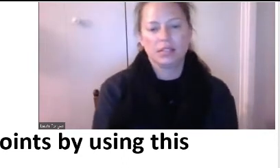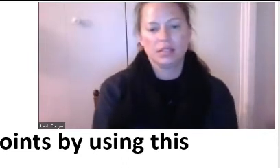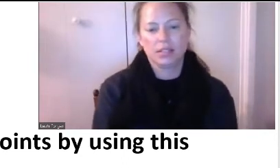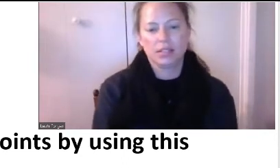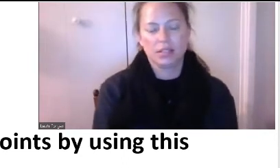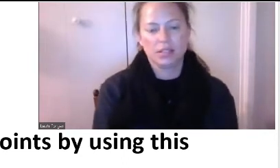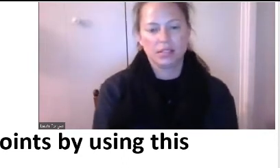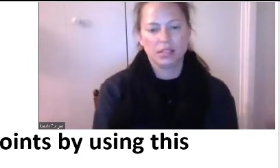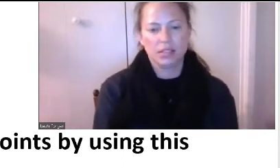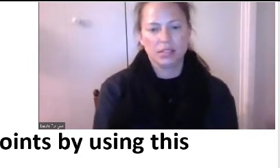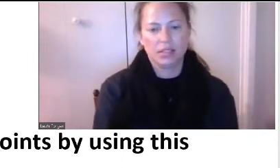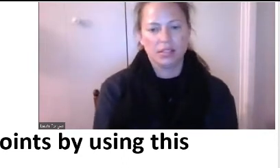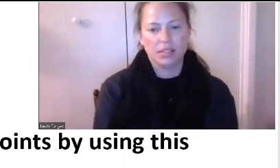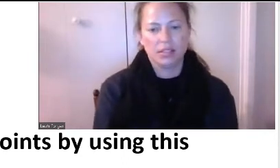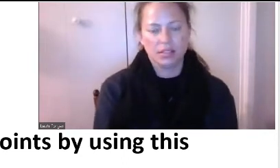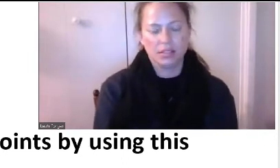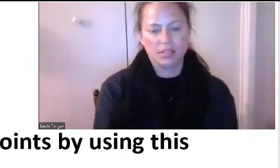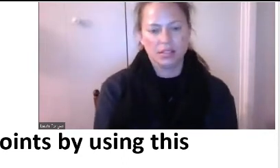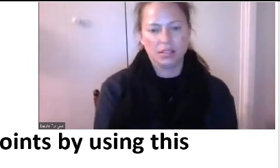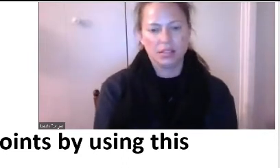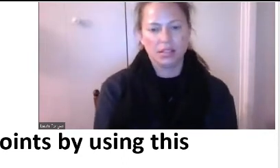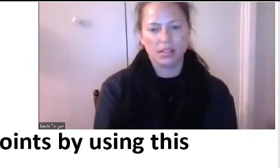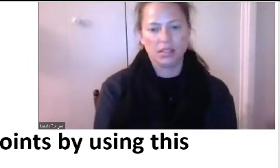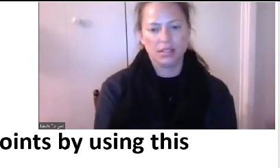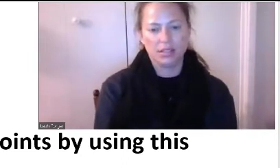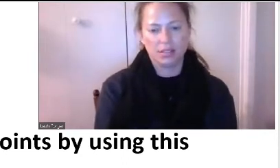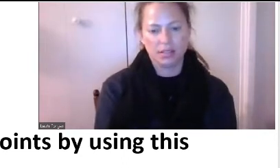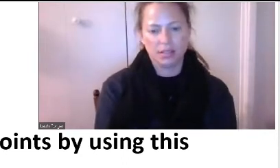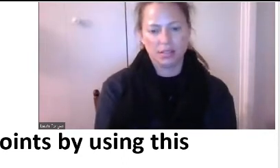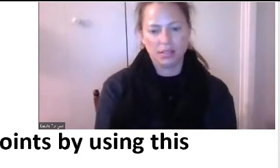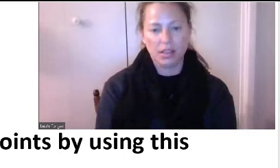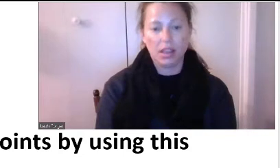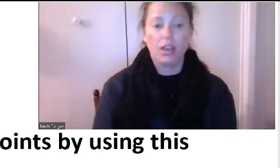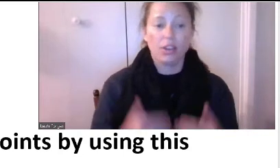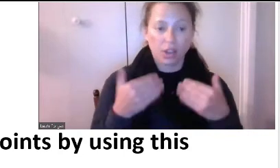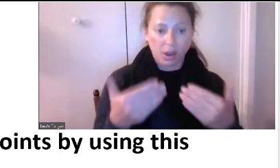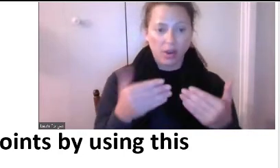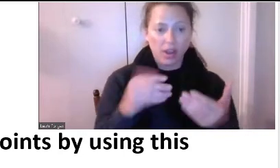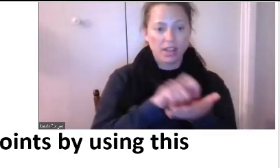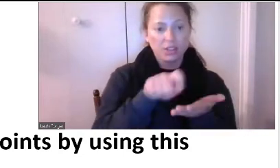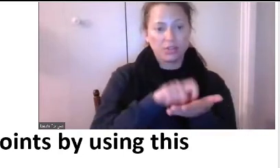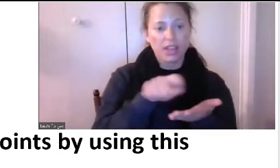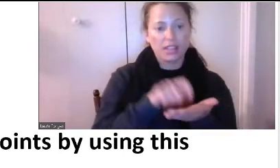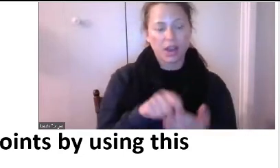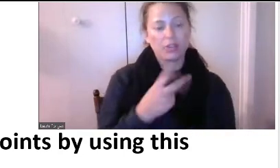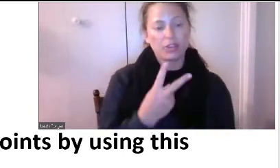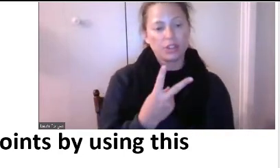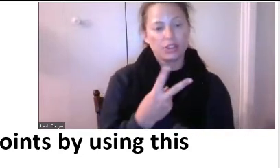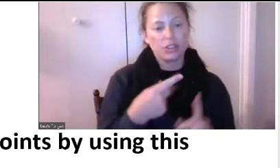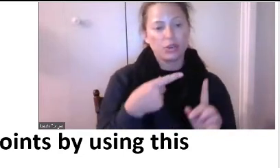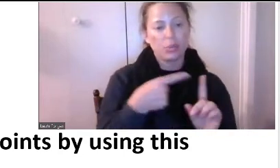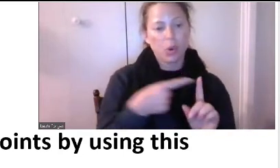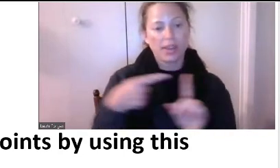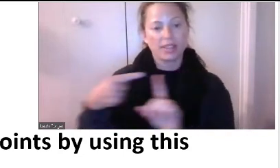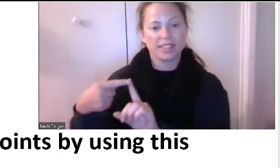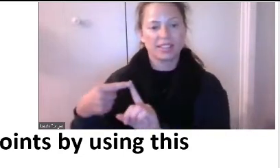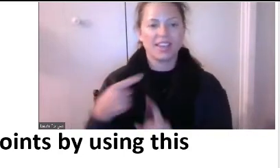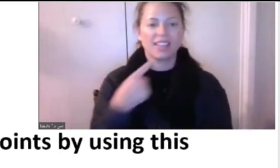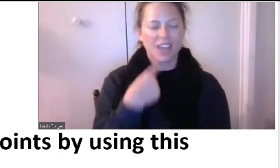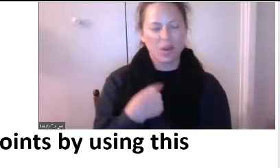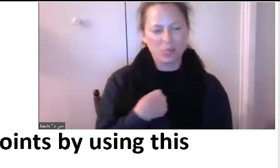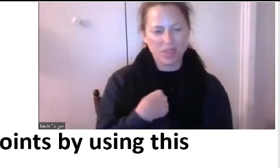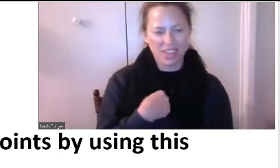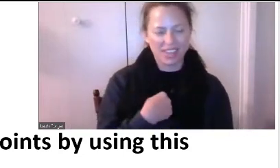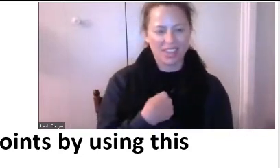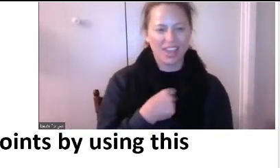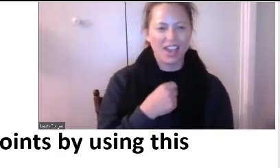before we actually start using that equation. So go ahead and write those 2 points down and tell me which one's x1, which